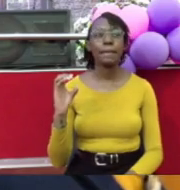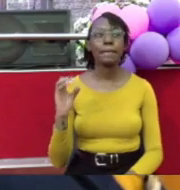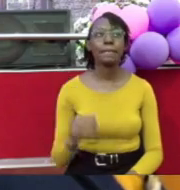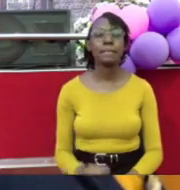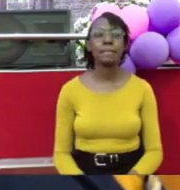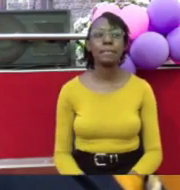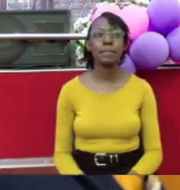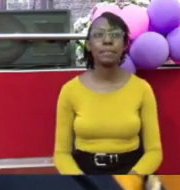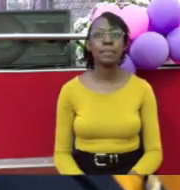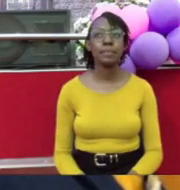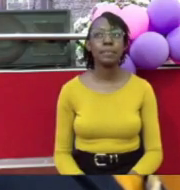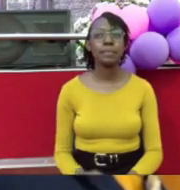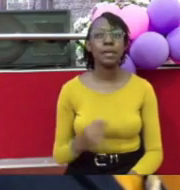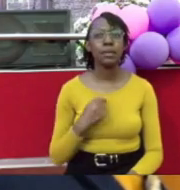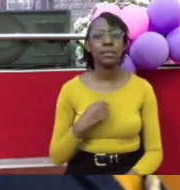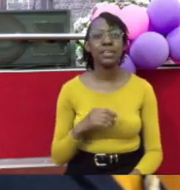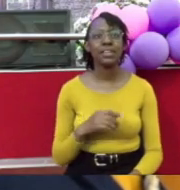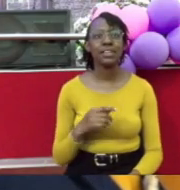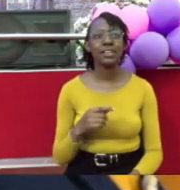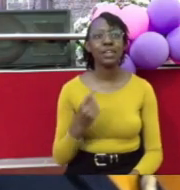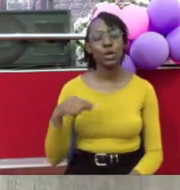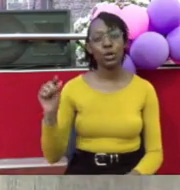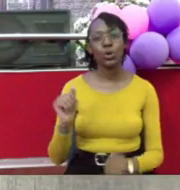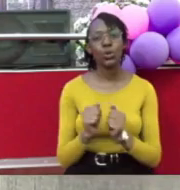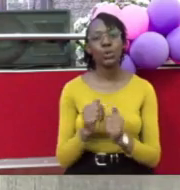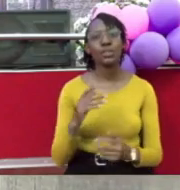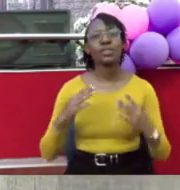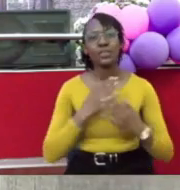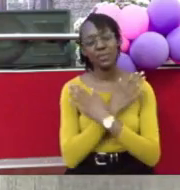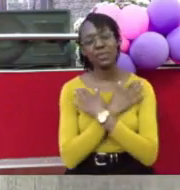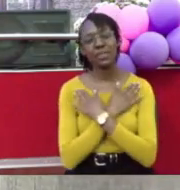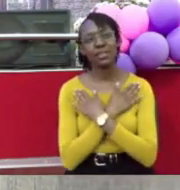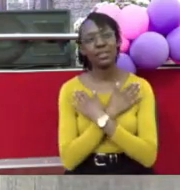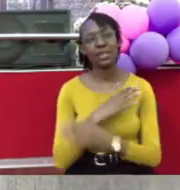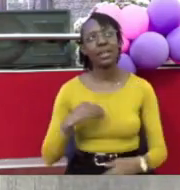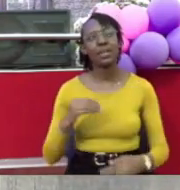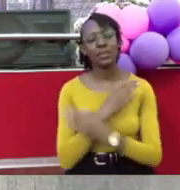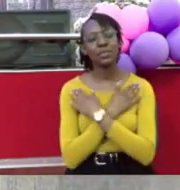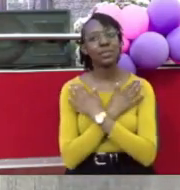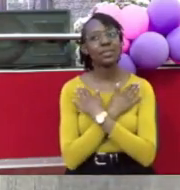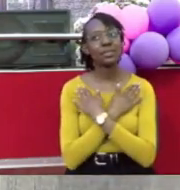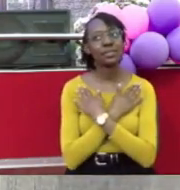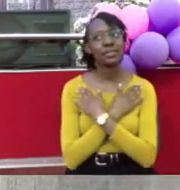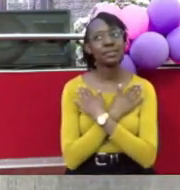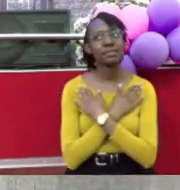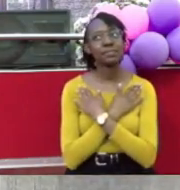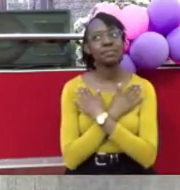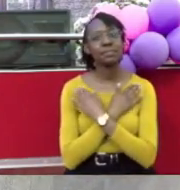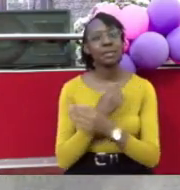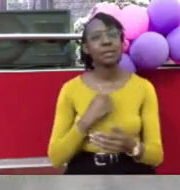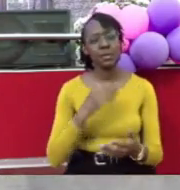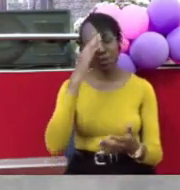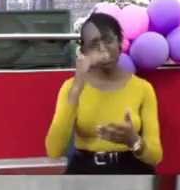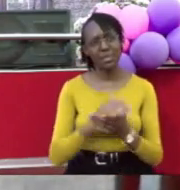I was dragged there by a friend. Nikavurutwa pale na rafiki. And that friend, I believed I was